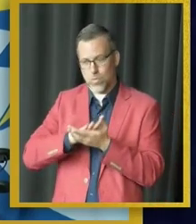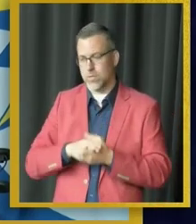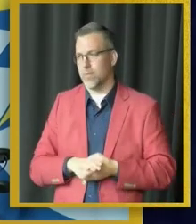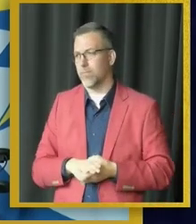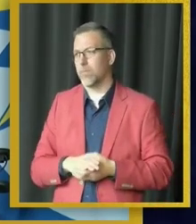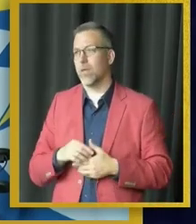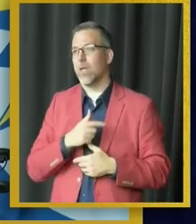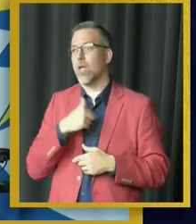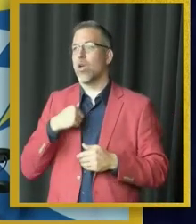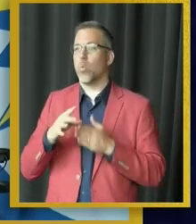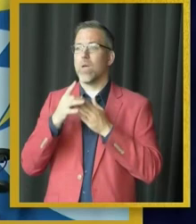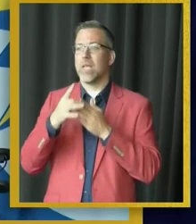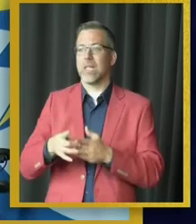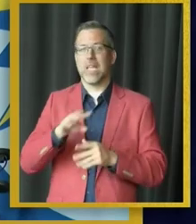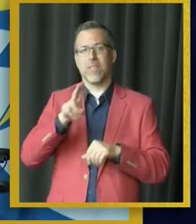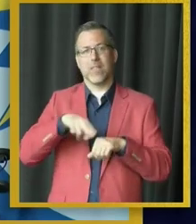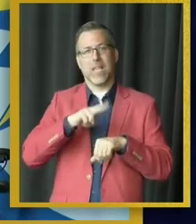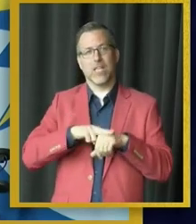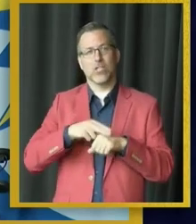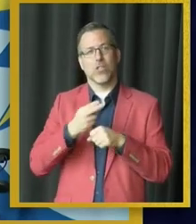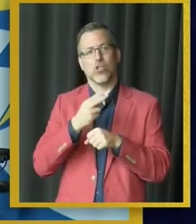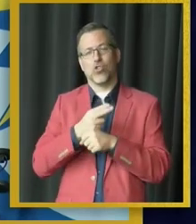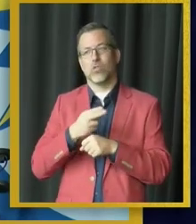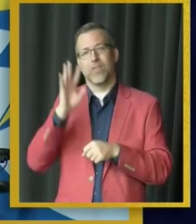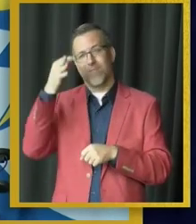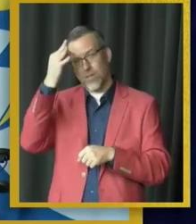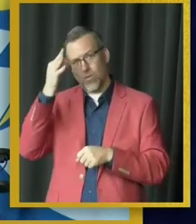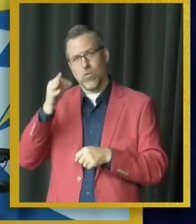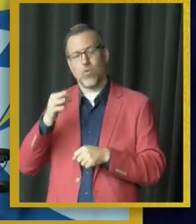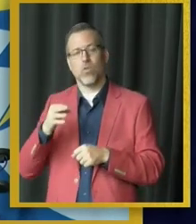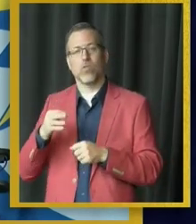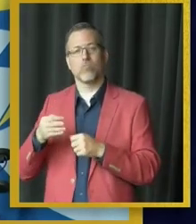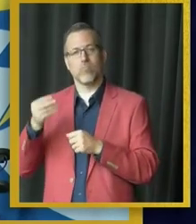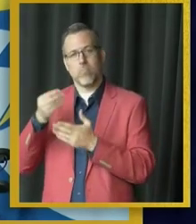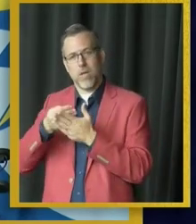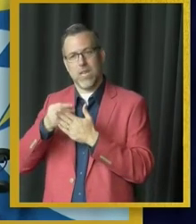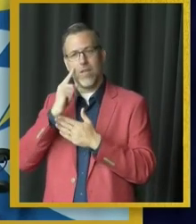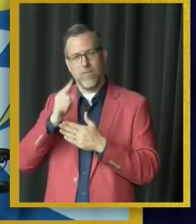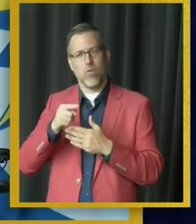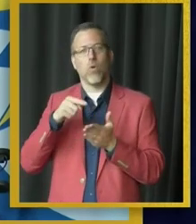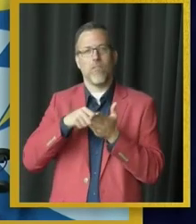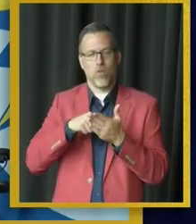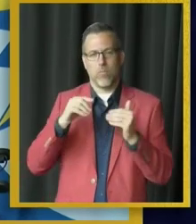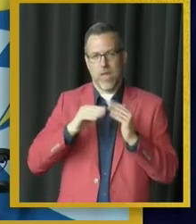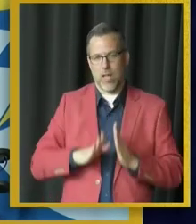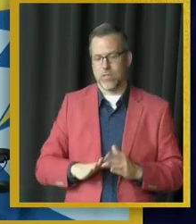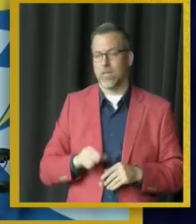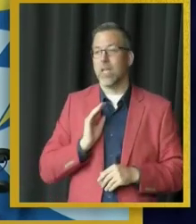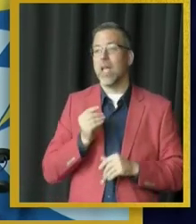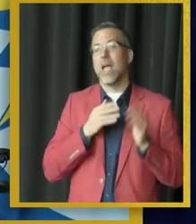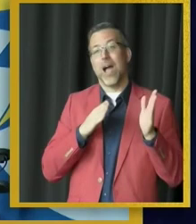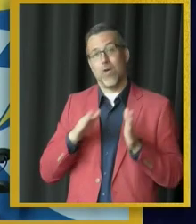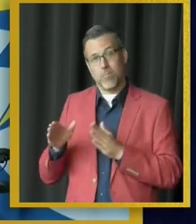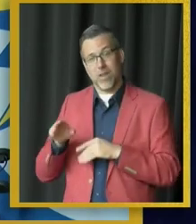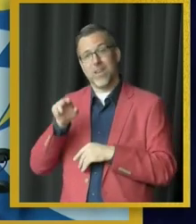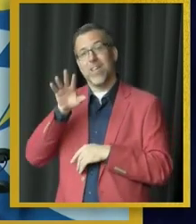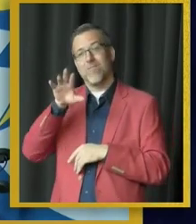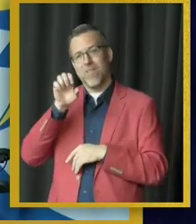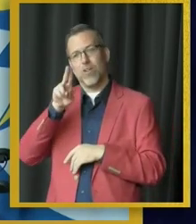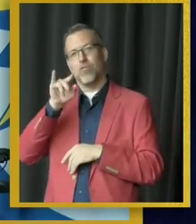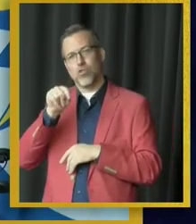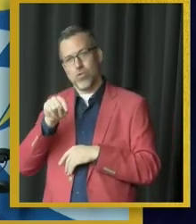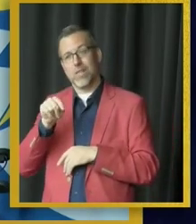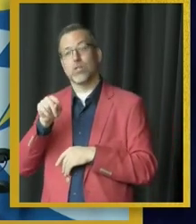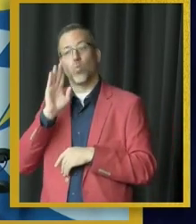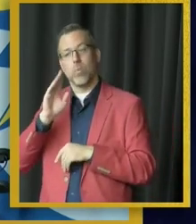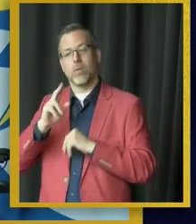And we lead the nation in the use of federal relief funds for affordable housing. And our plan is 5,000 units of affordable housing